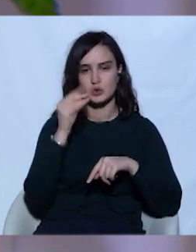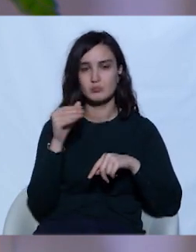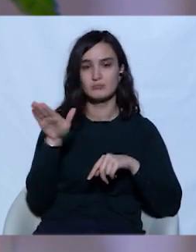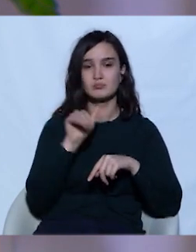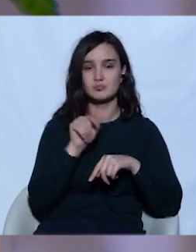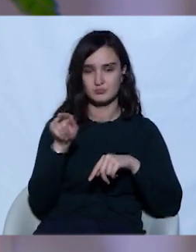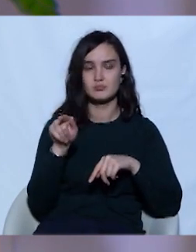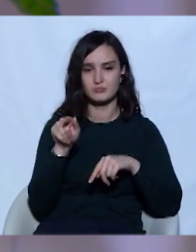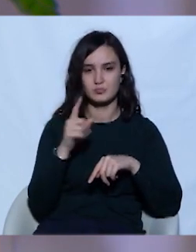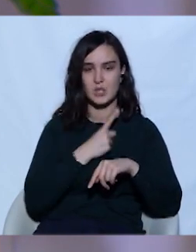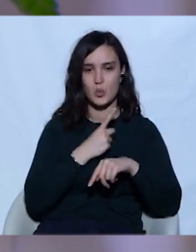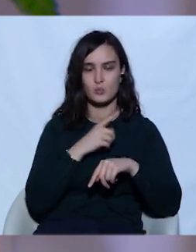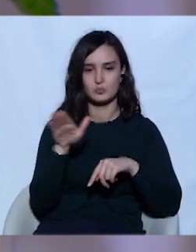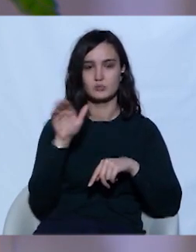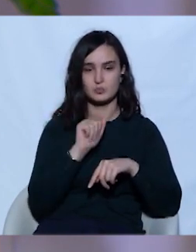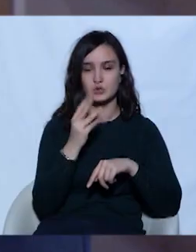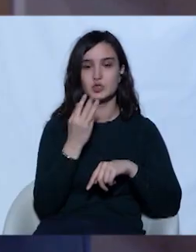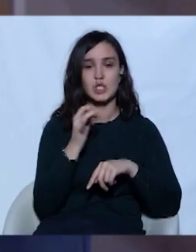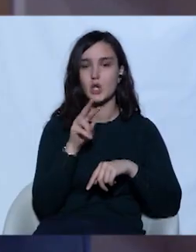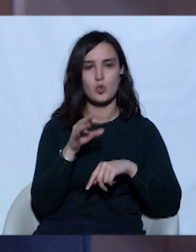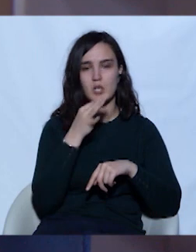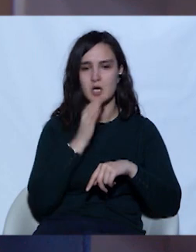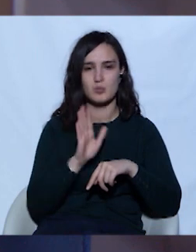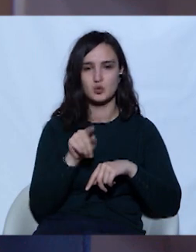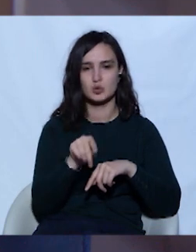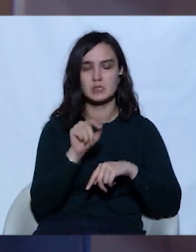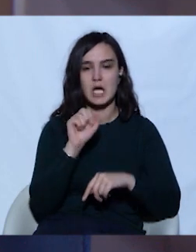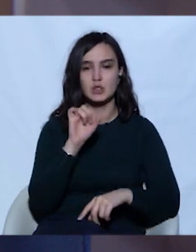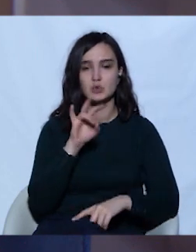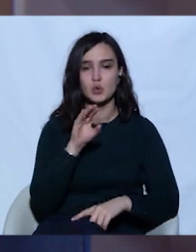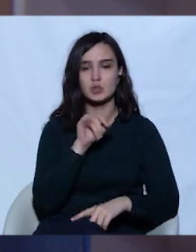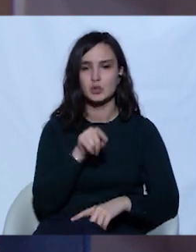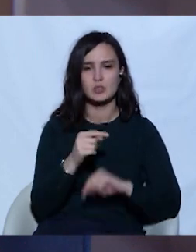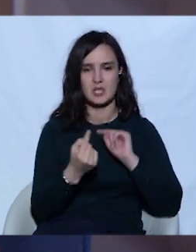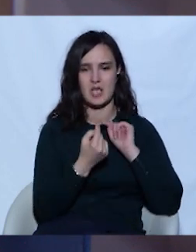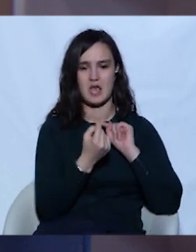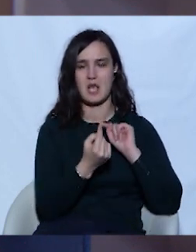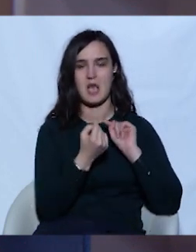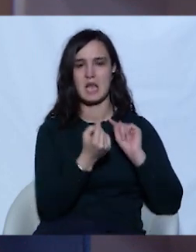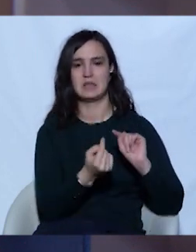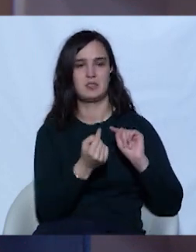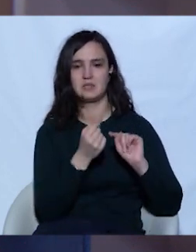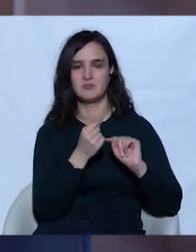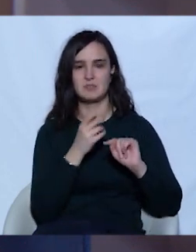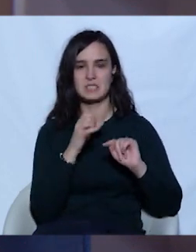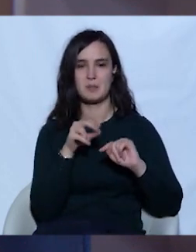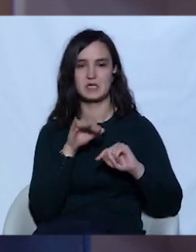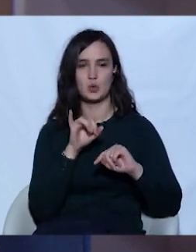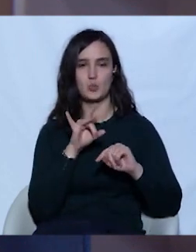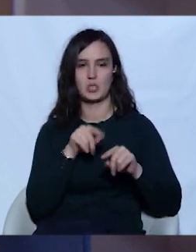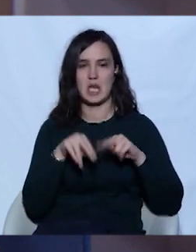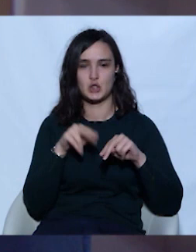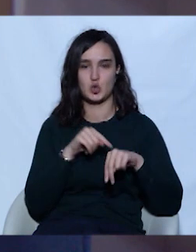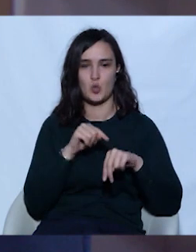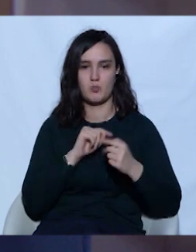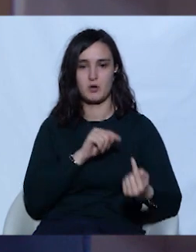of those beliefs are true. Now, while Emma proves herself to be quite foolish in matters of the heart,